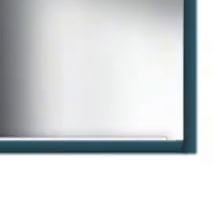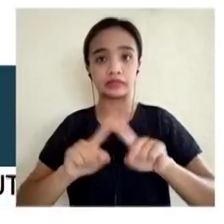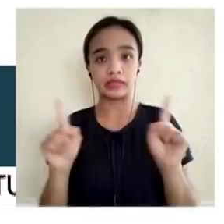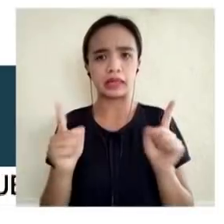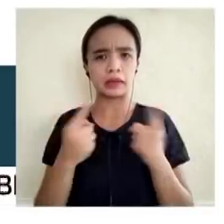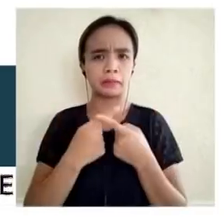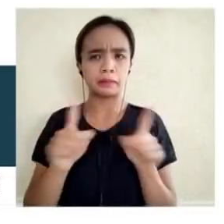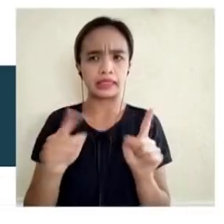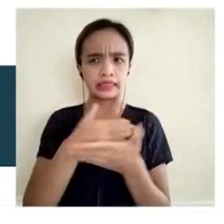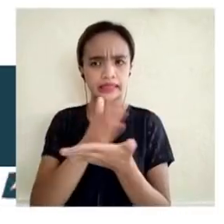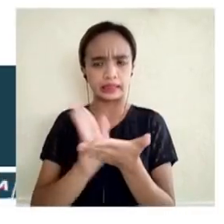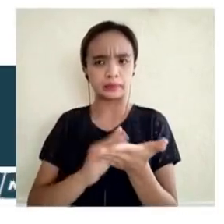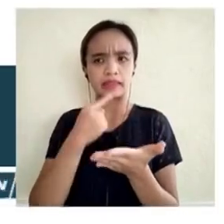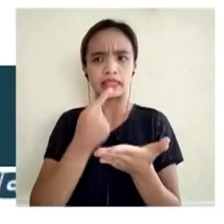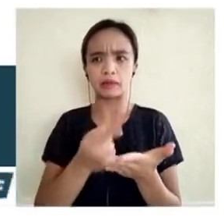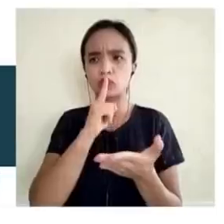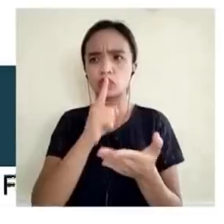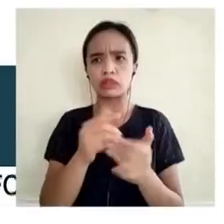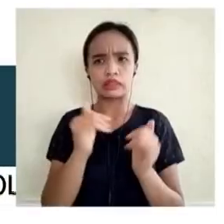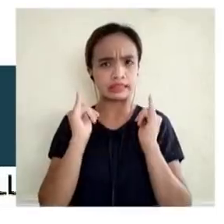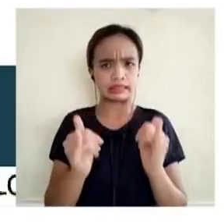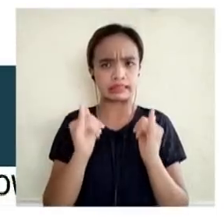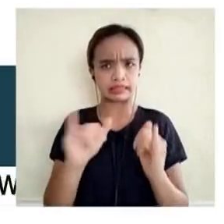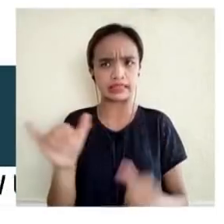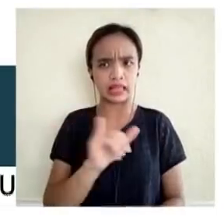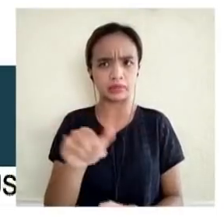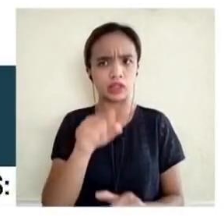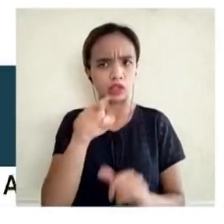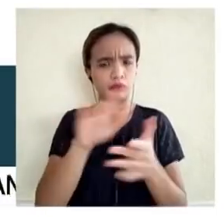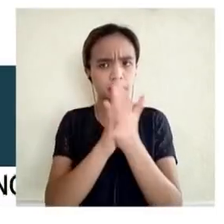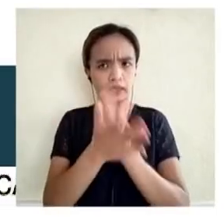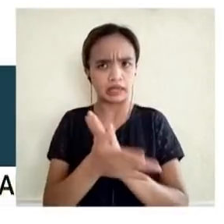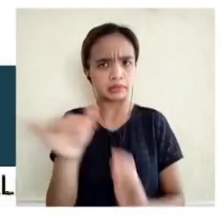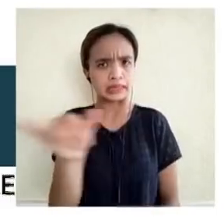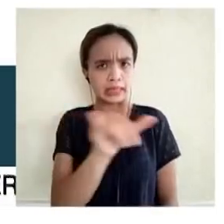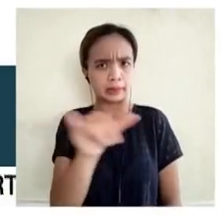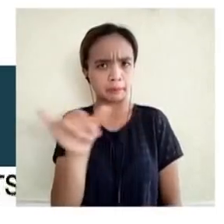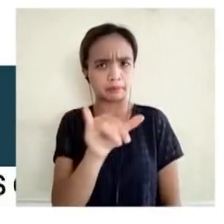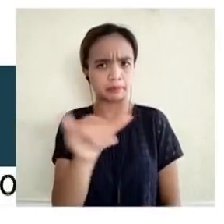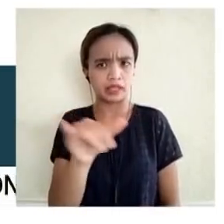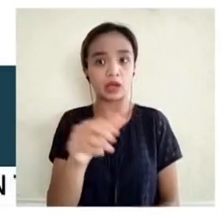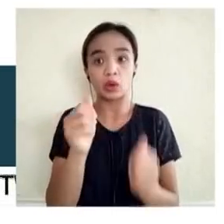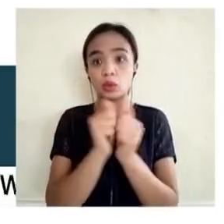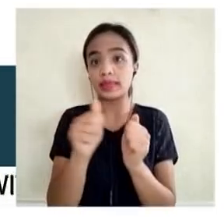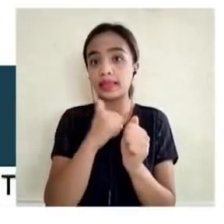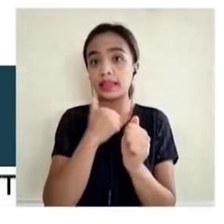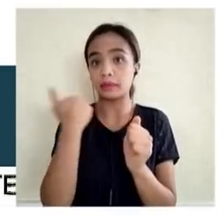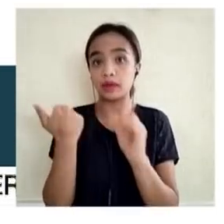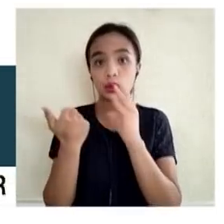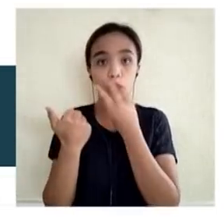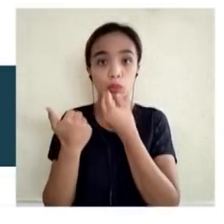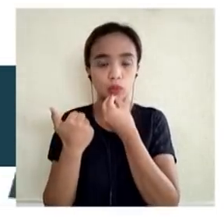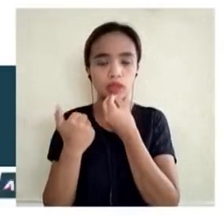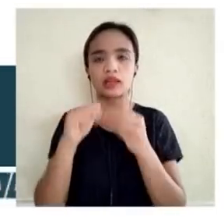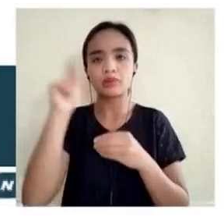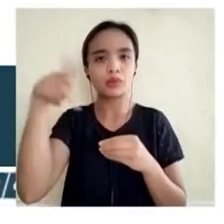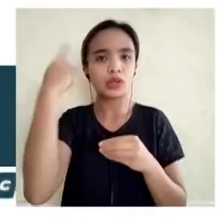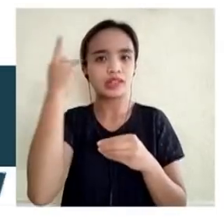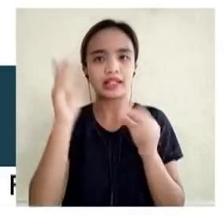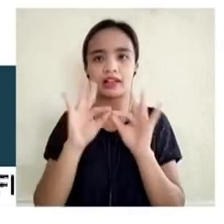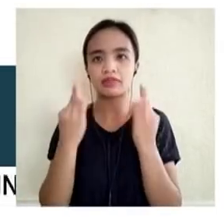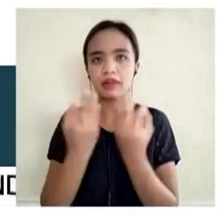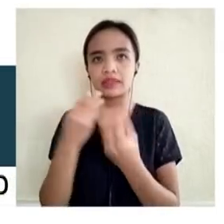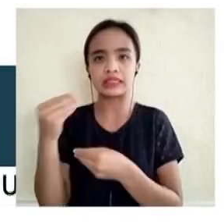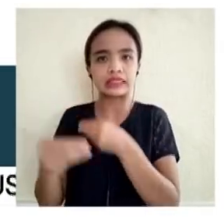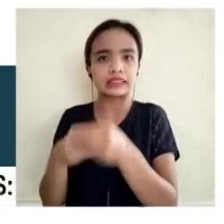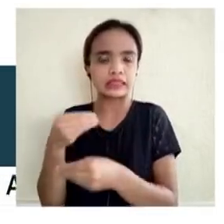it's totally the same. You're becoming totally the same with other political families out there, that this